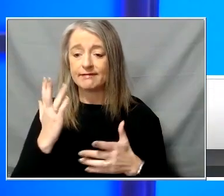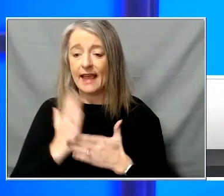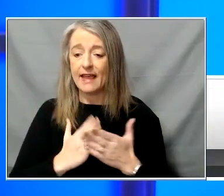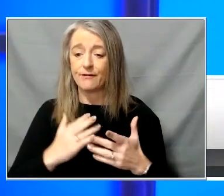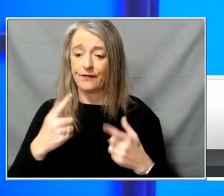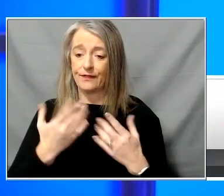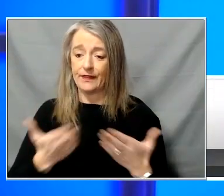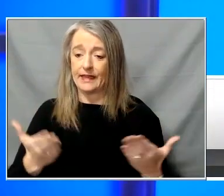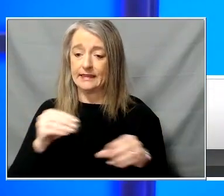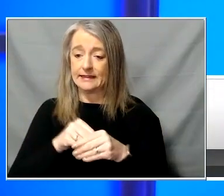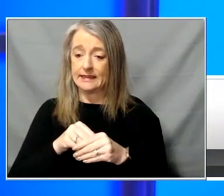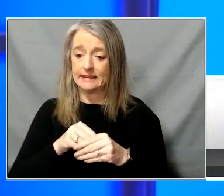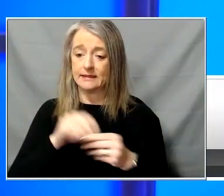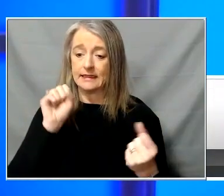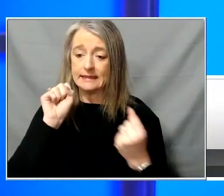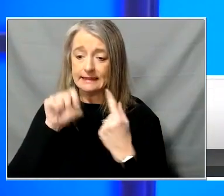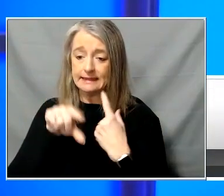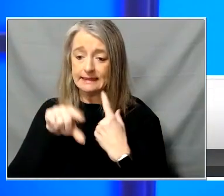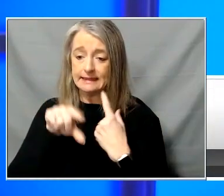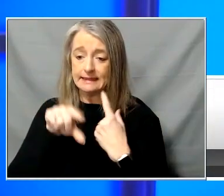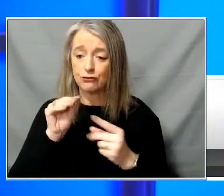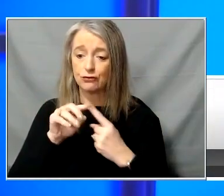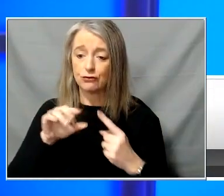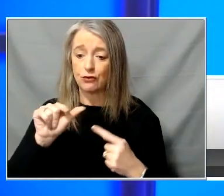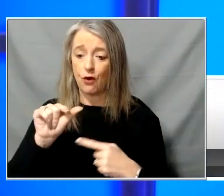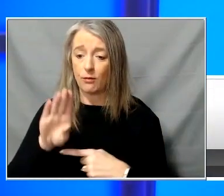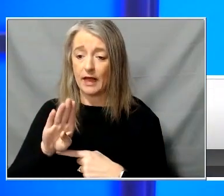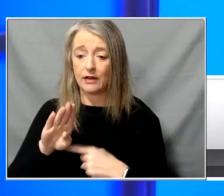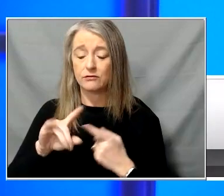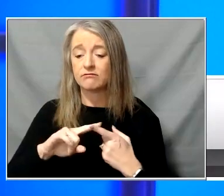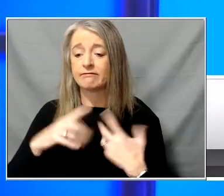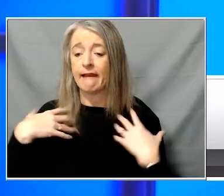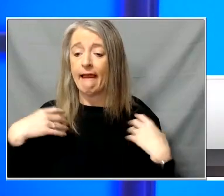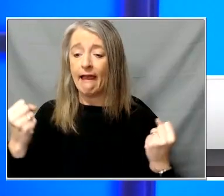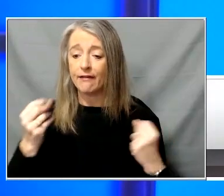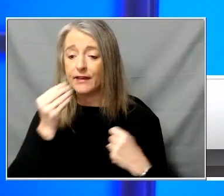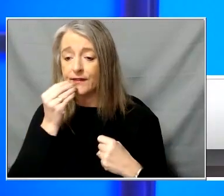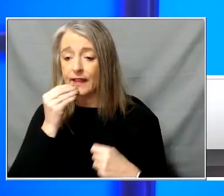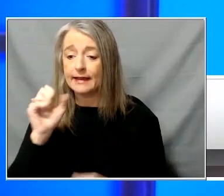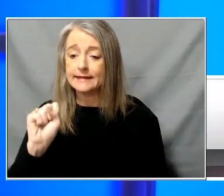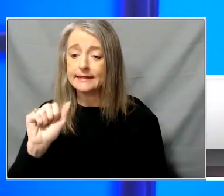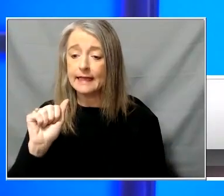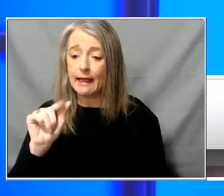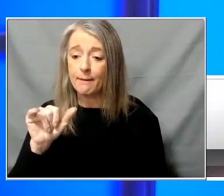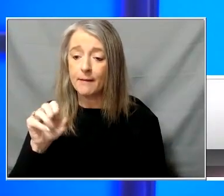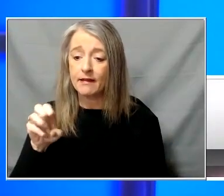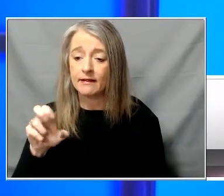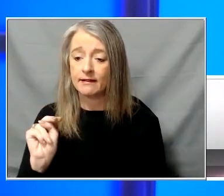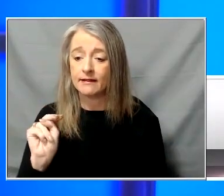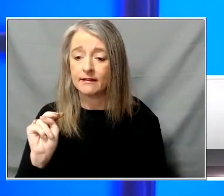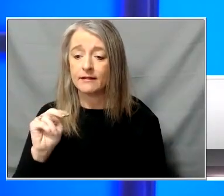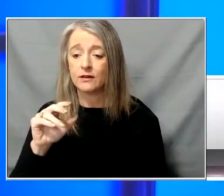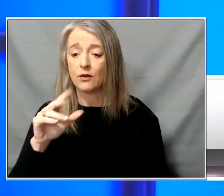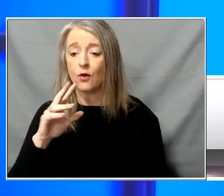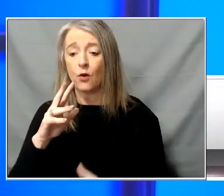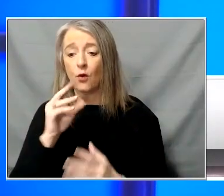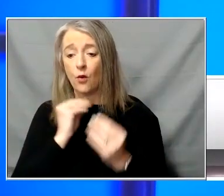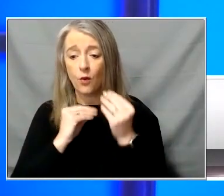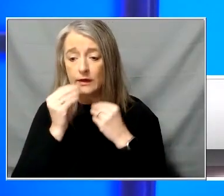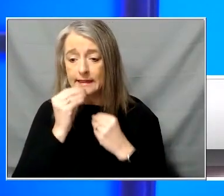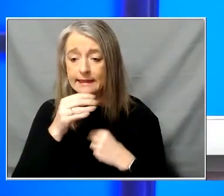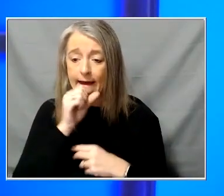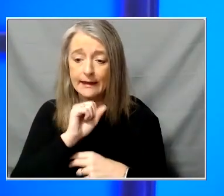to the gallbladder via some nerves. So it doesn't matter whether it's healthy fats like salmon or those we like to indulge in like ice cream